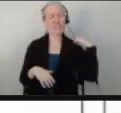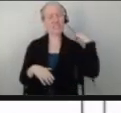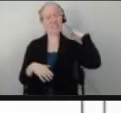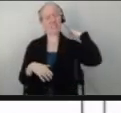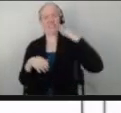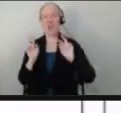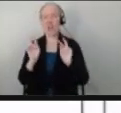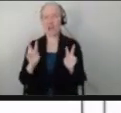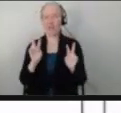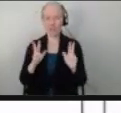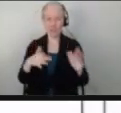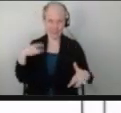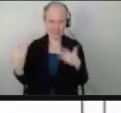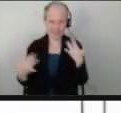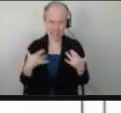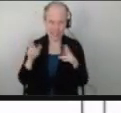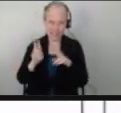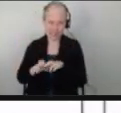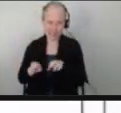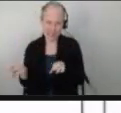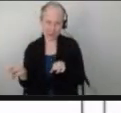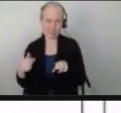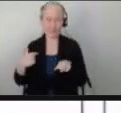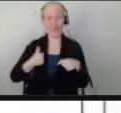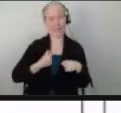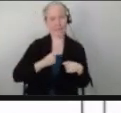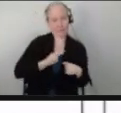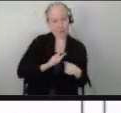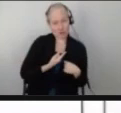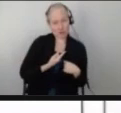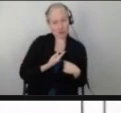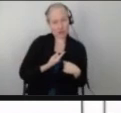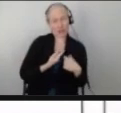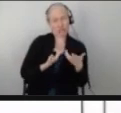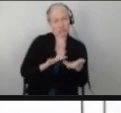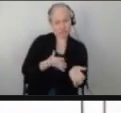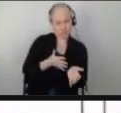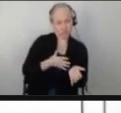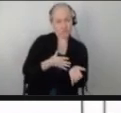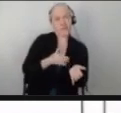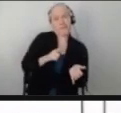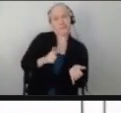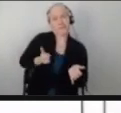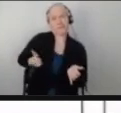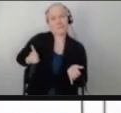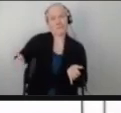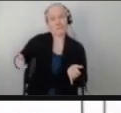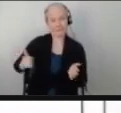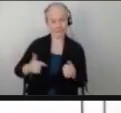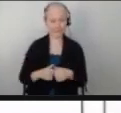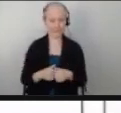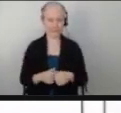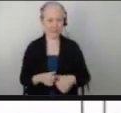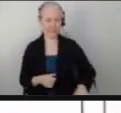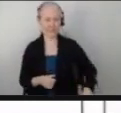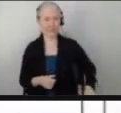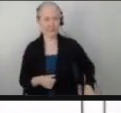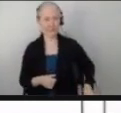a very exciting panel. I'll be starting first, and then I'll be transitioning to each of my panel members in